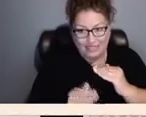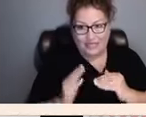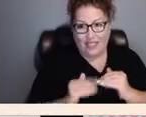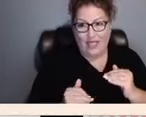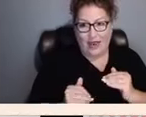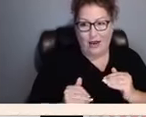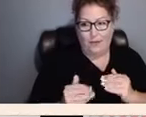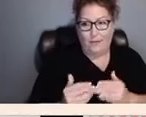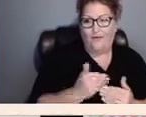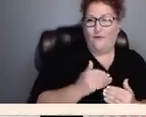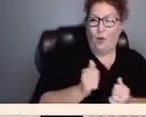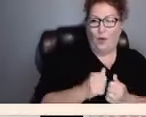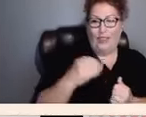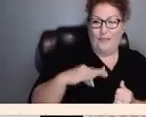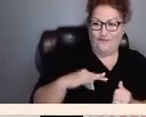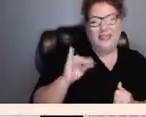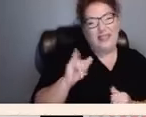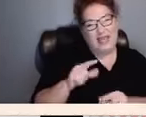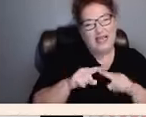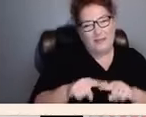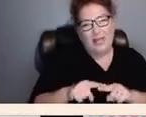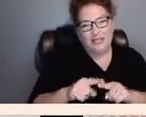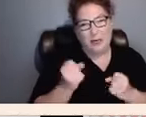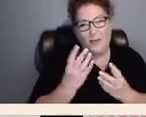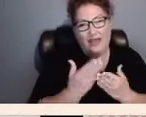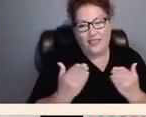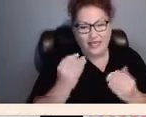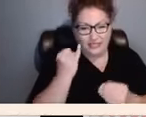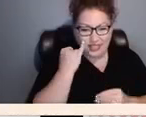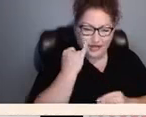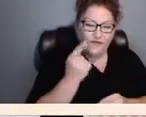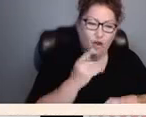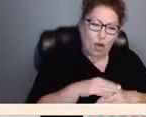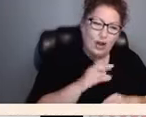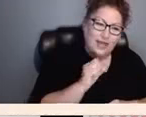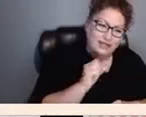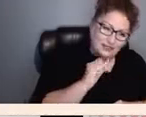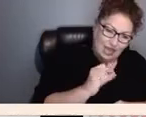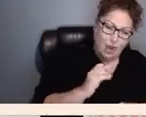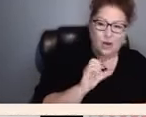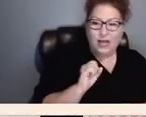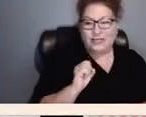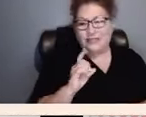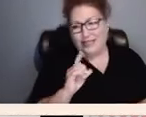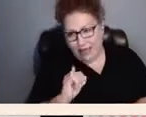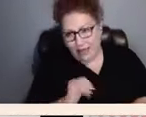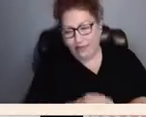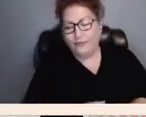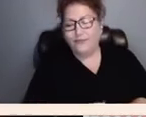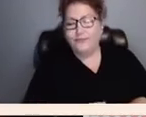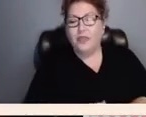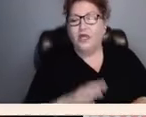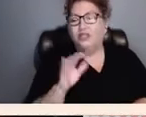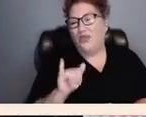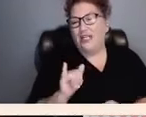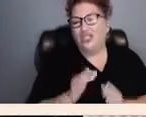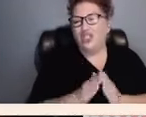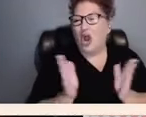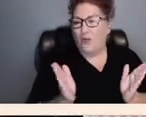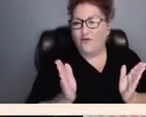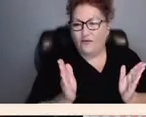depends on a lot of factors, of course, whether you're on SSI or SSDI. So that's just kind of an overview of